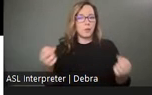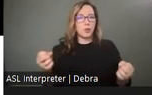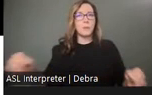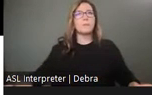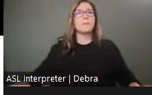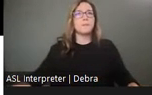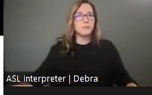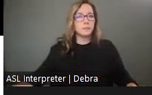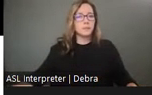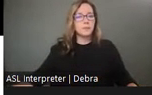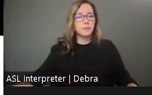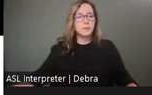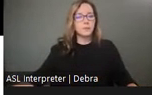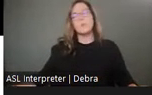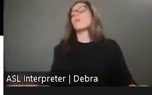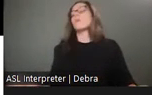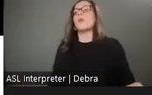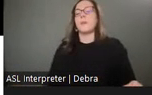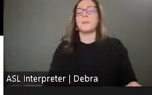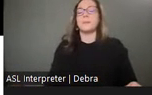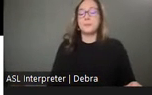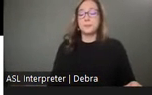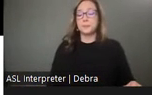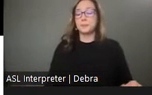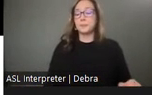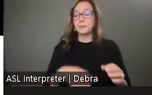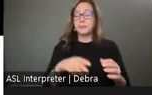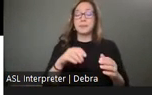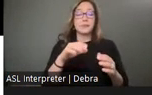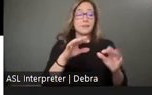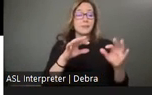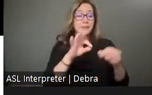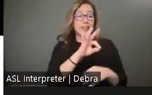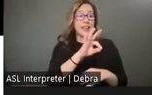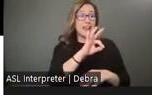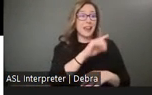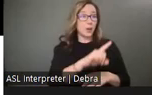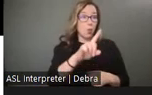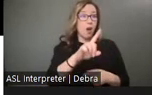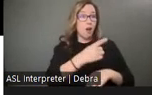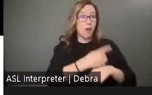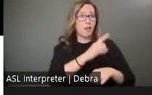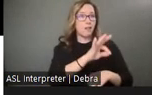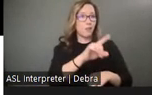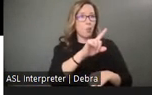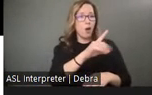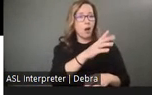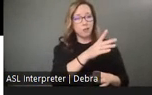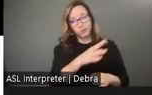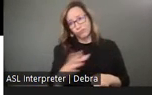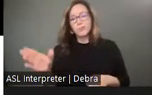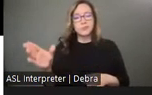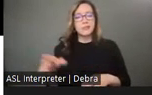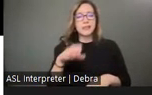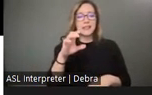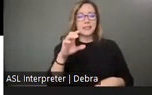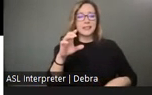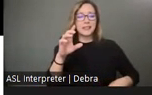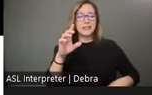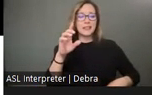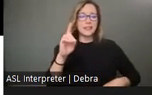And then finally, in day 91 and beyond, you start to see the long, you might see CDBG,